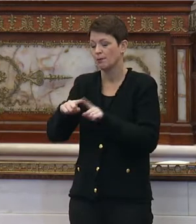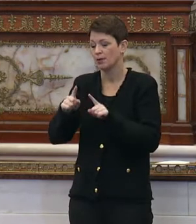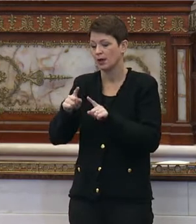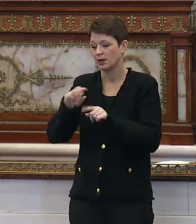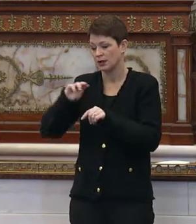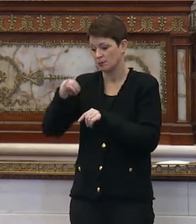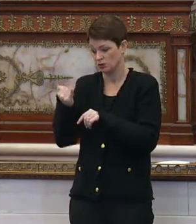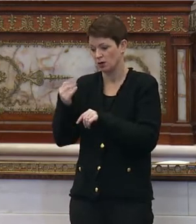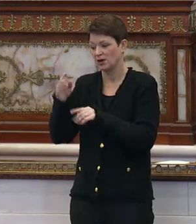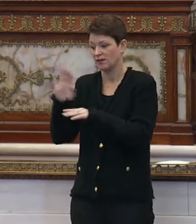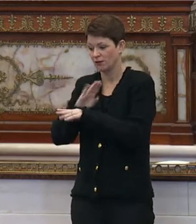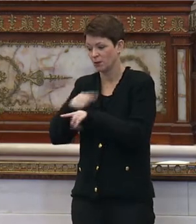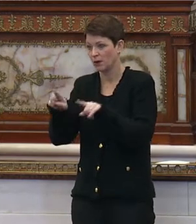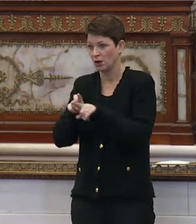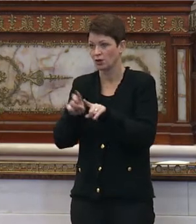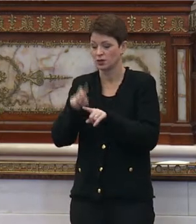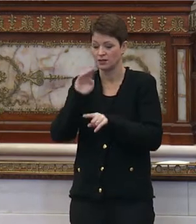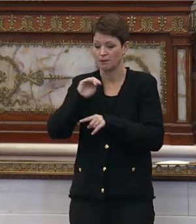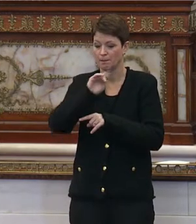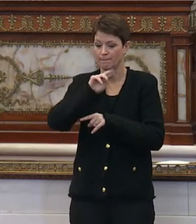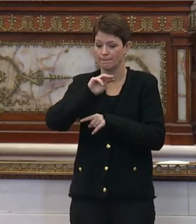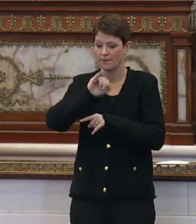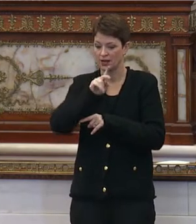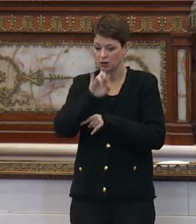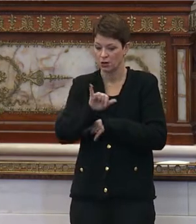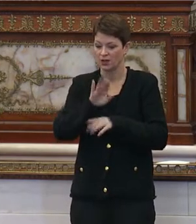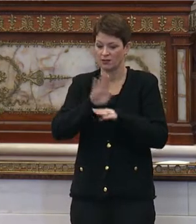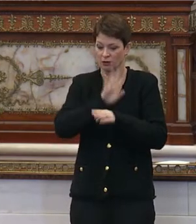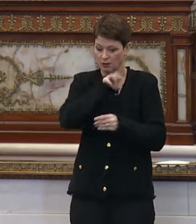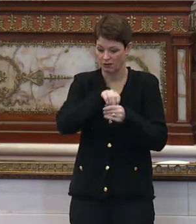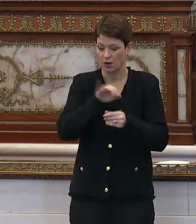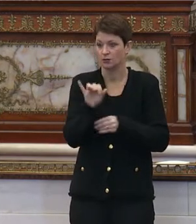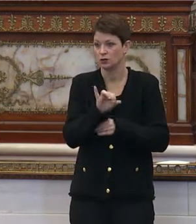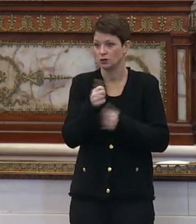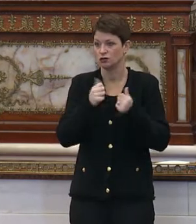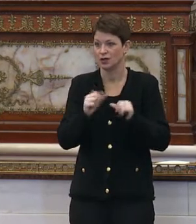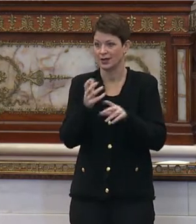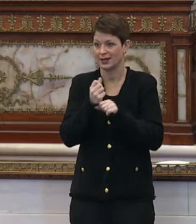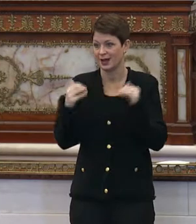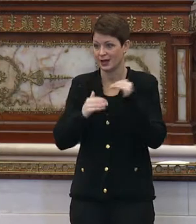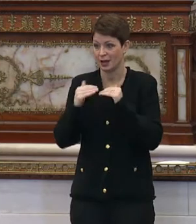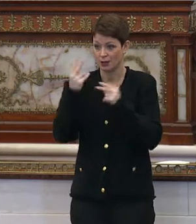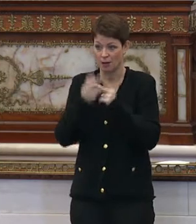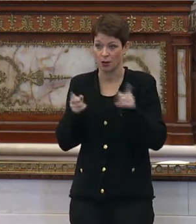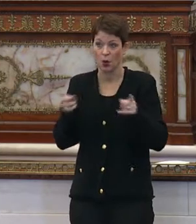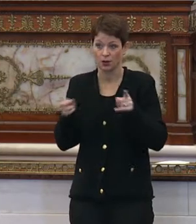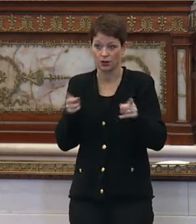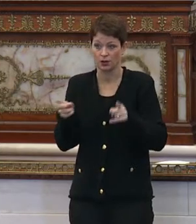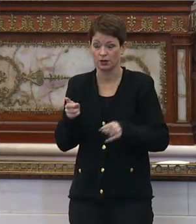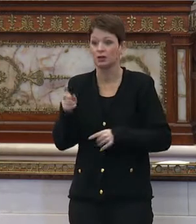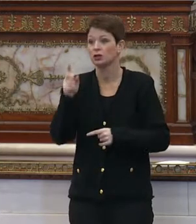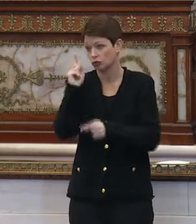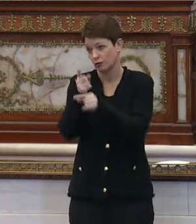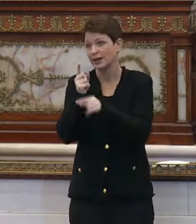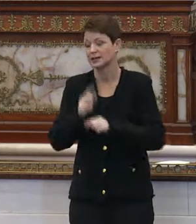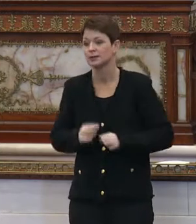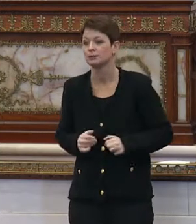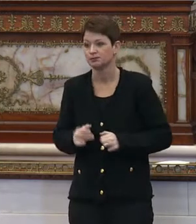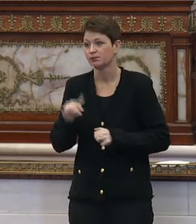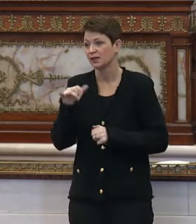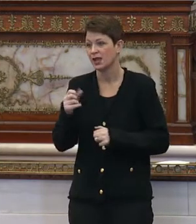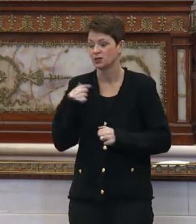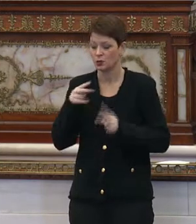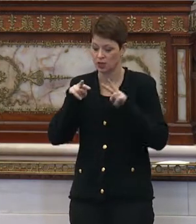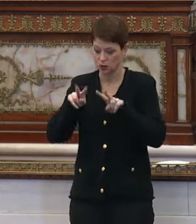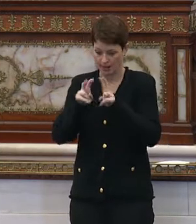firms, but that if there is a minority firm involved as well, trying to get equity on both sides? Correct. We